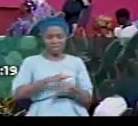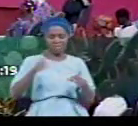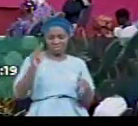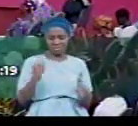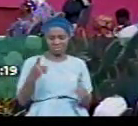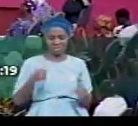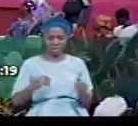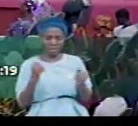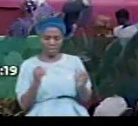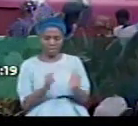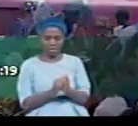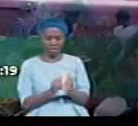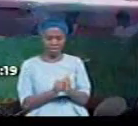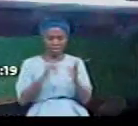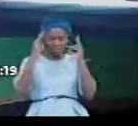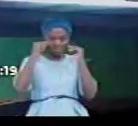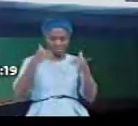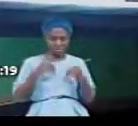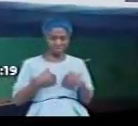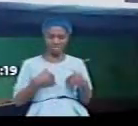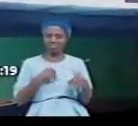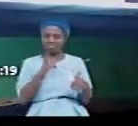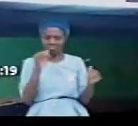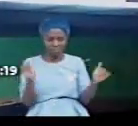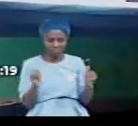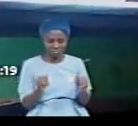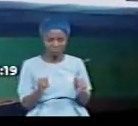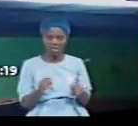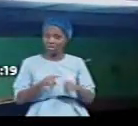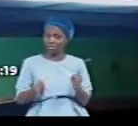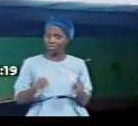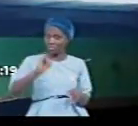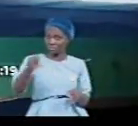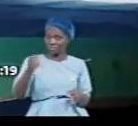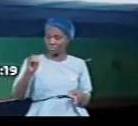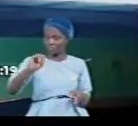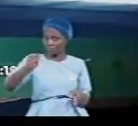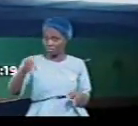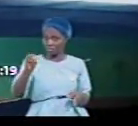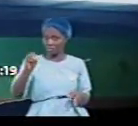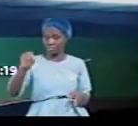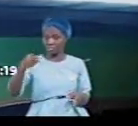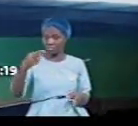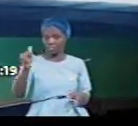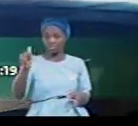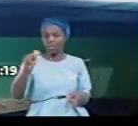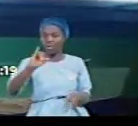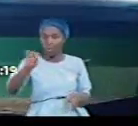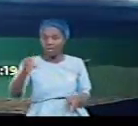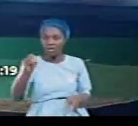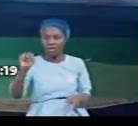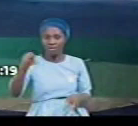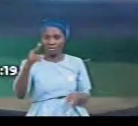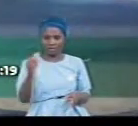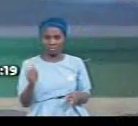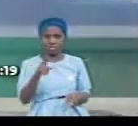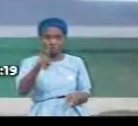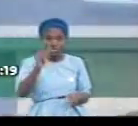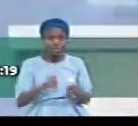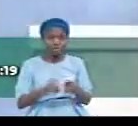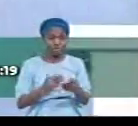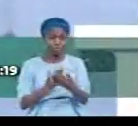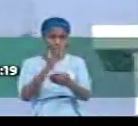Sea now. But Joshua, we need to cross River Jordan. I don't need the same power,